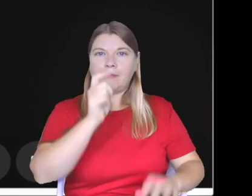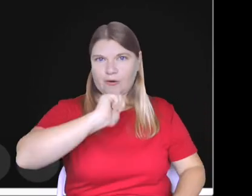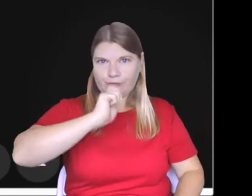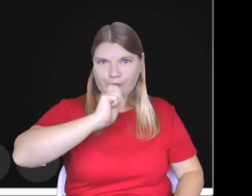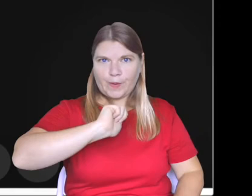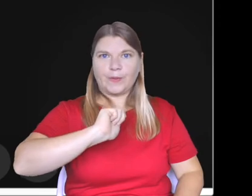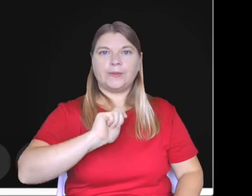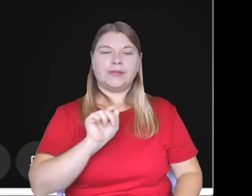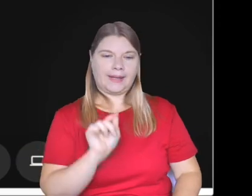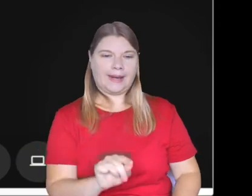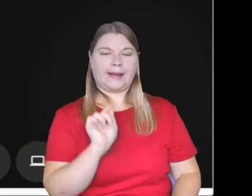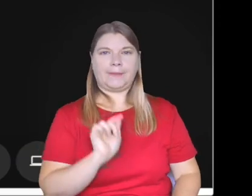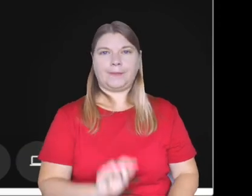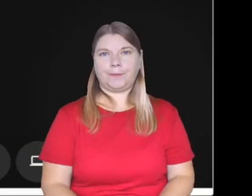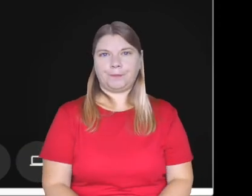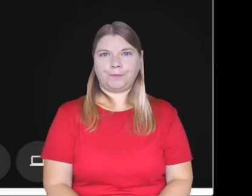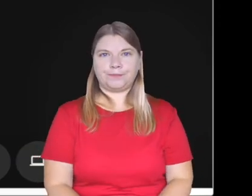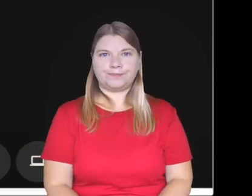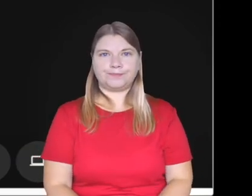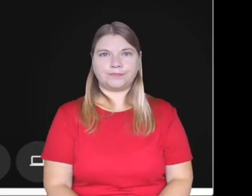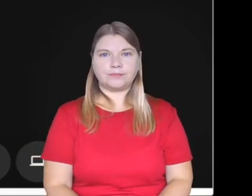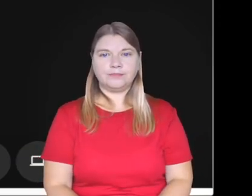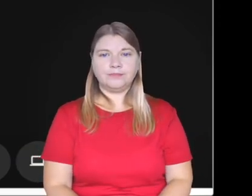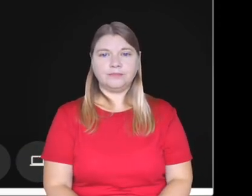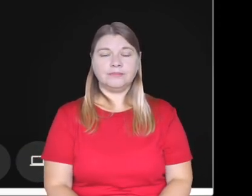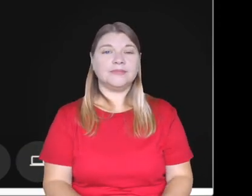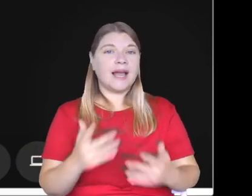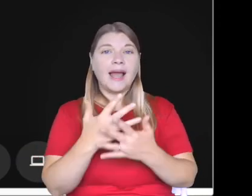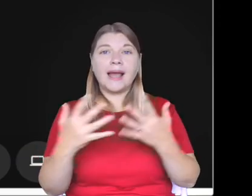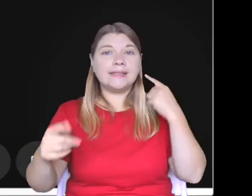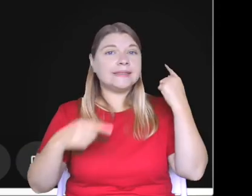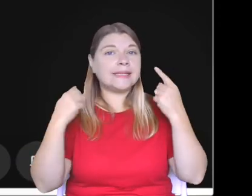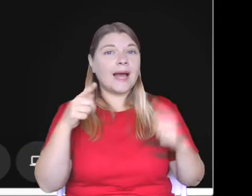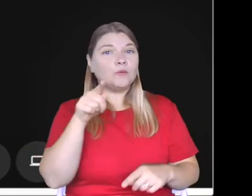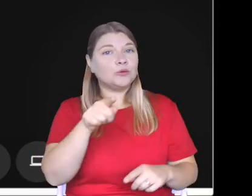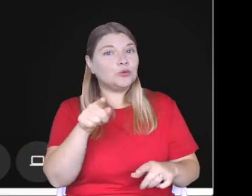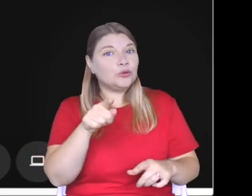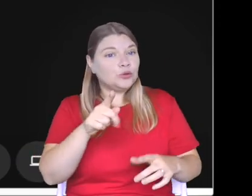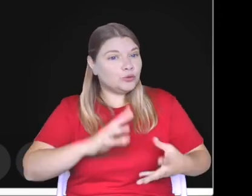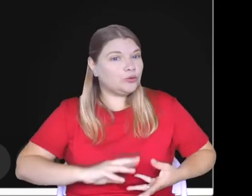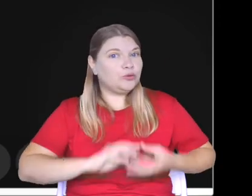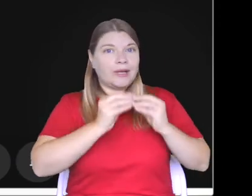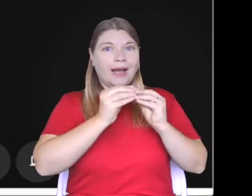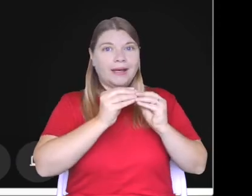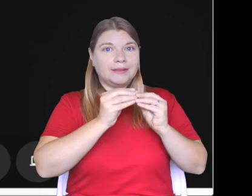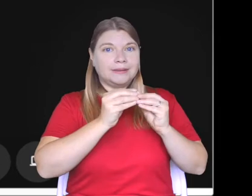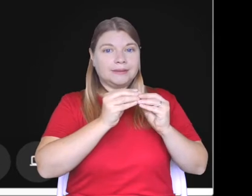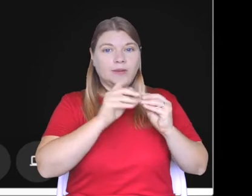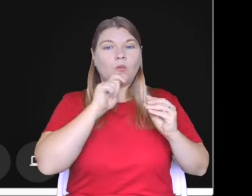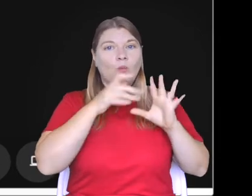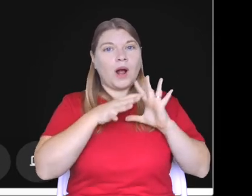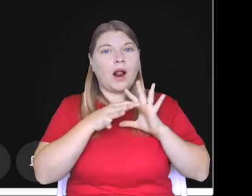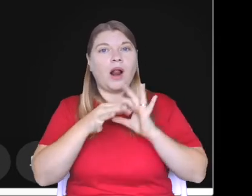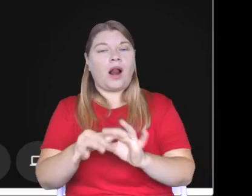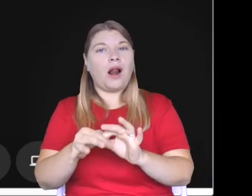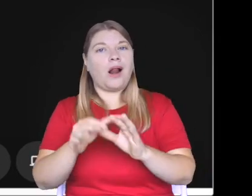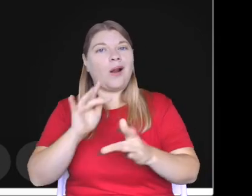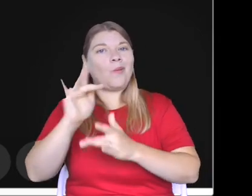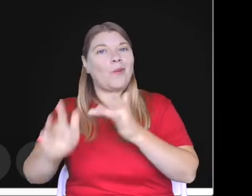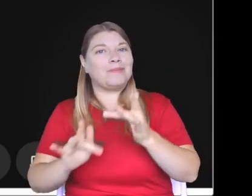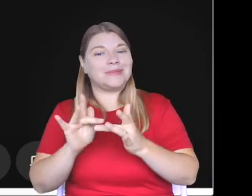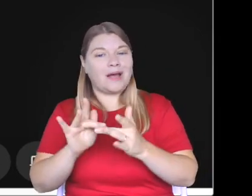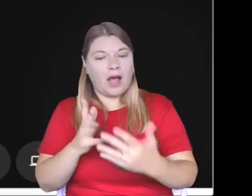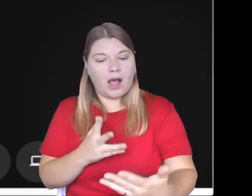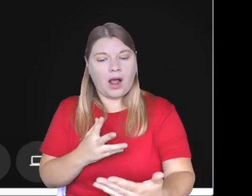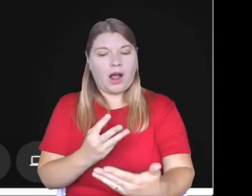Just click allow. Then any sound you make will be displayed on the screen by the spectrogram. This is a great